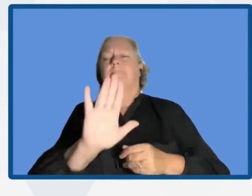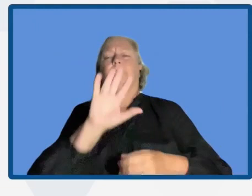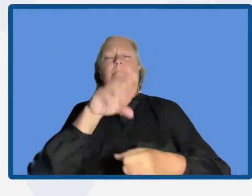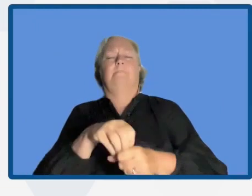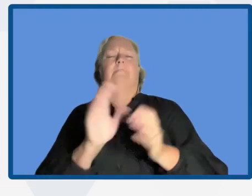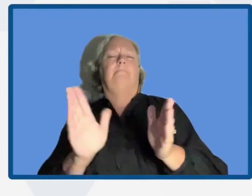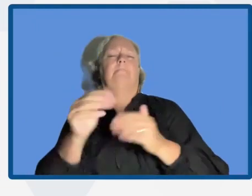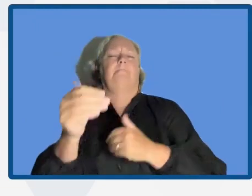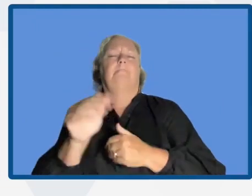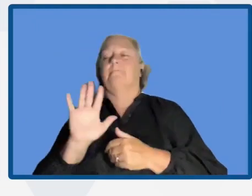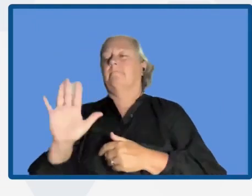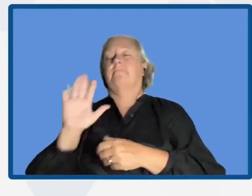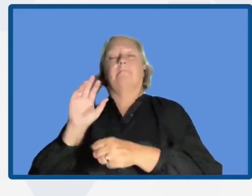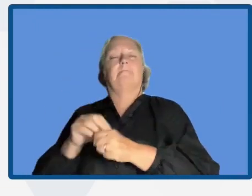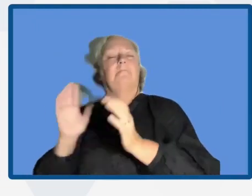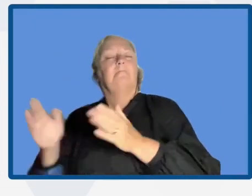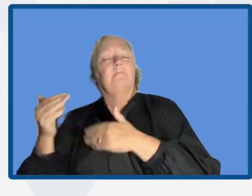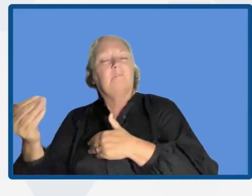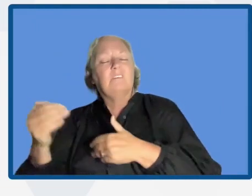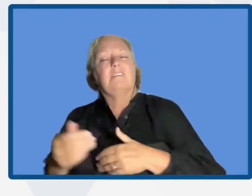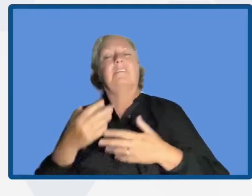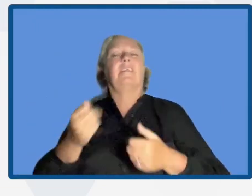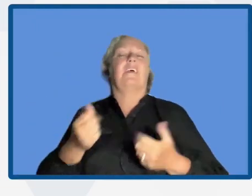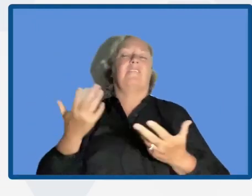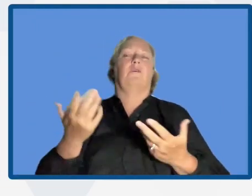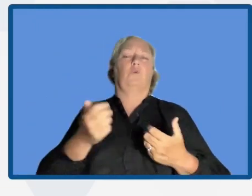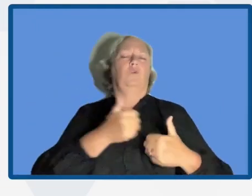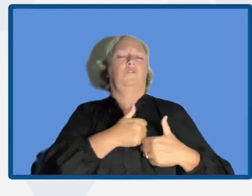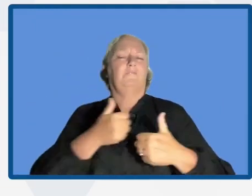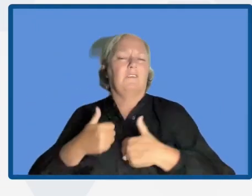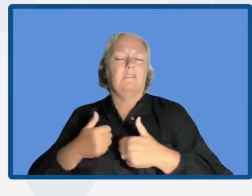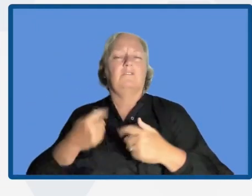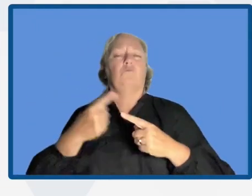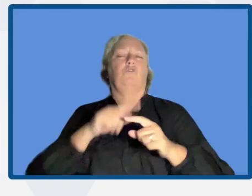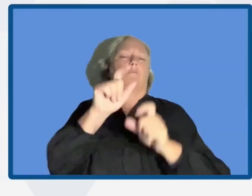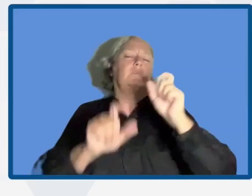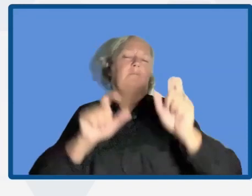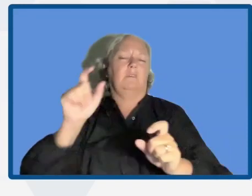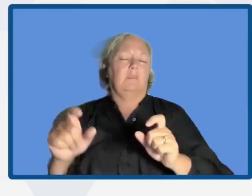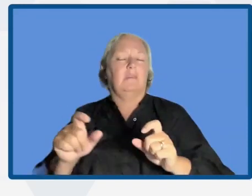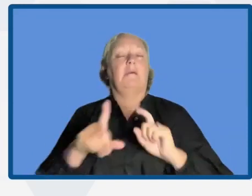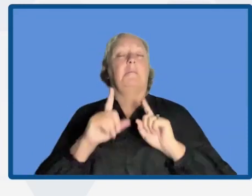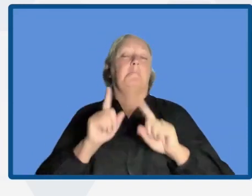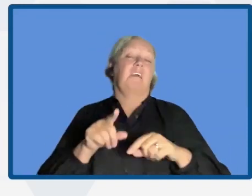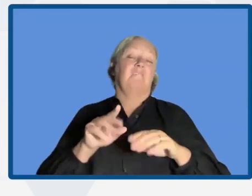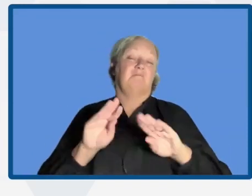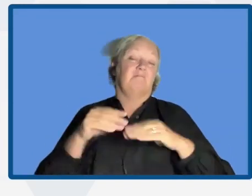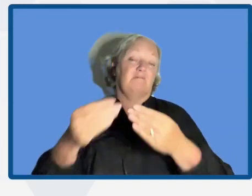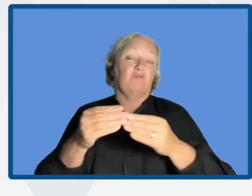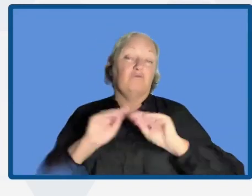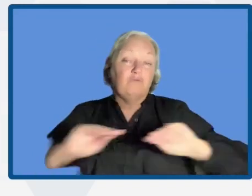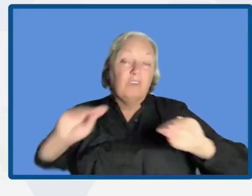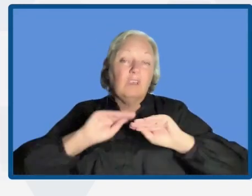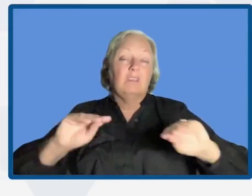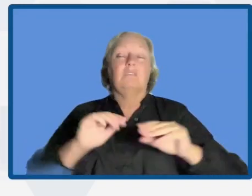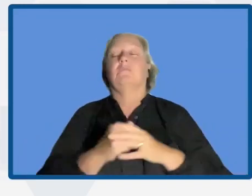civil protection, civil defense should also provide training and should